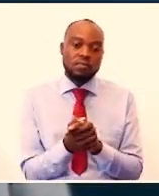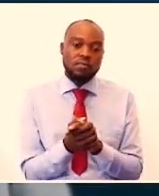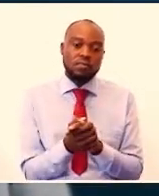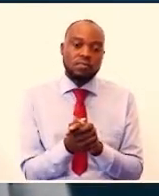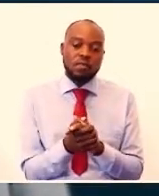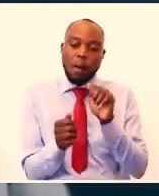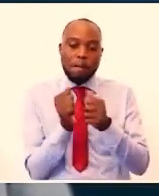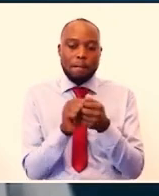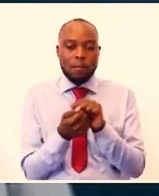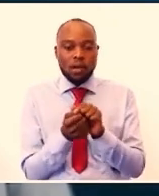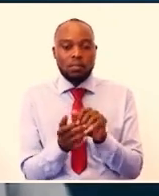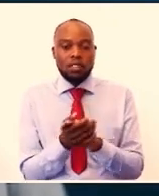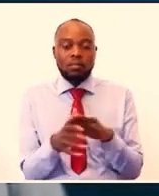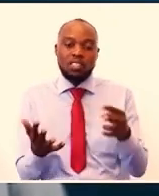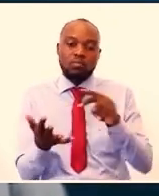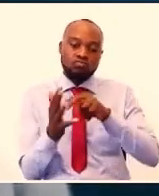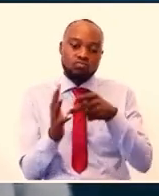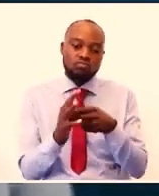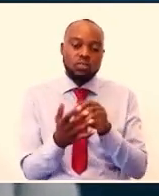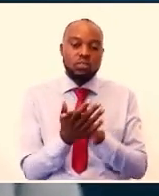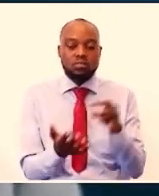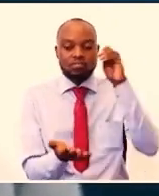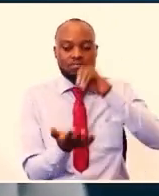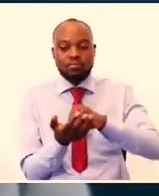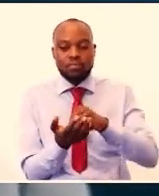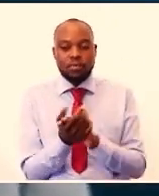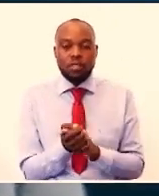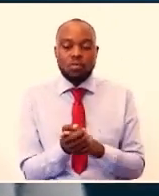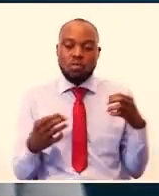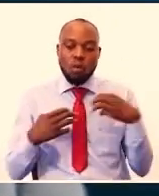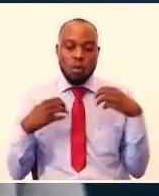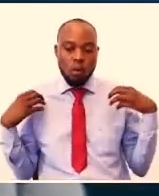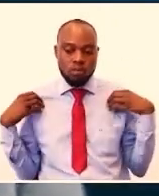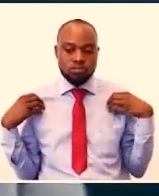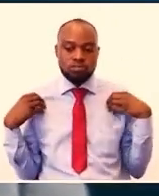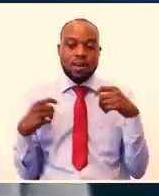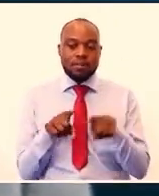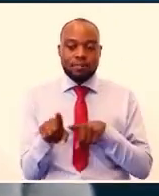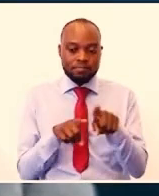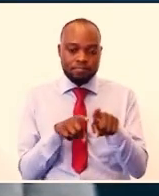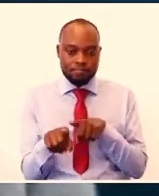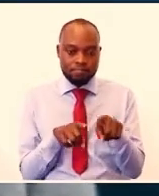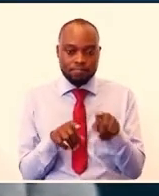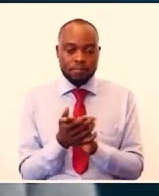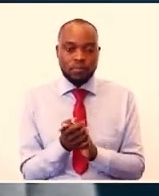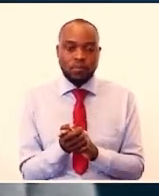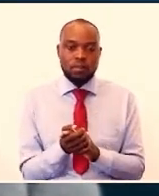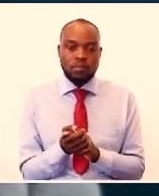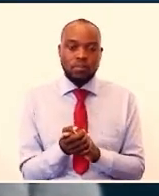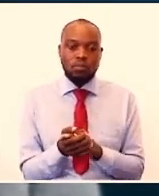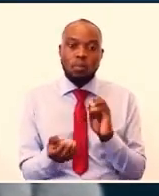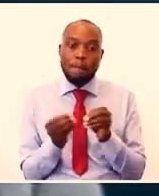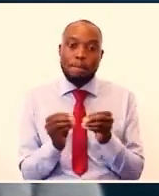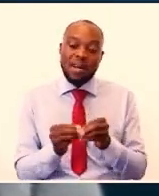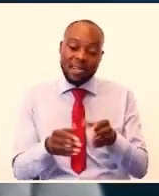problem lens that is mainly externally driven to an opportunity lens, articulating exactly what